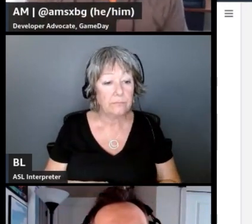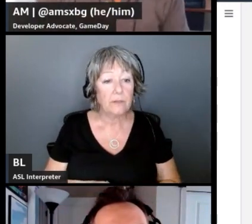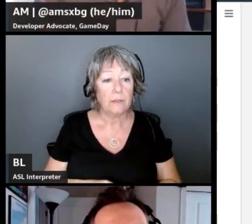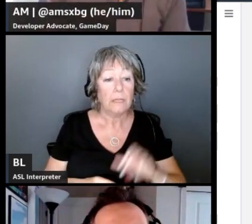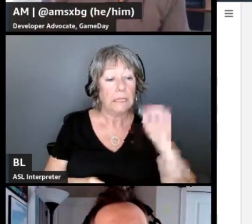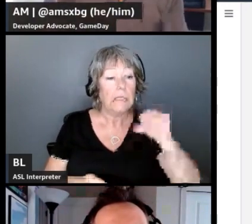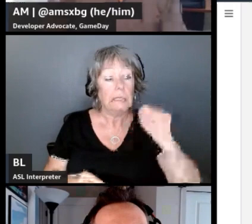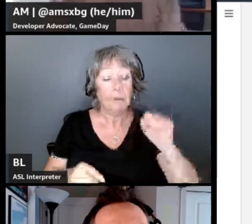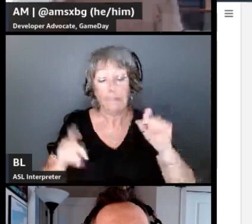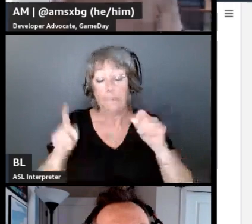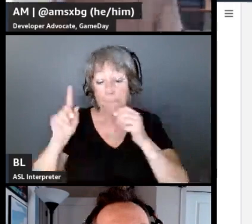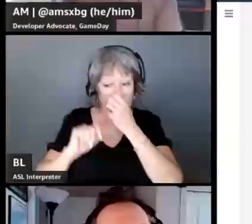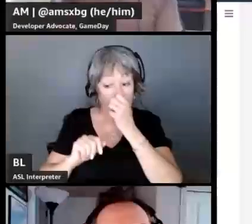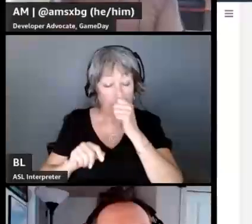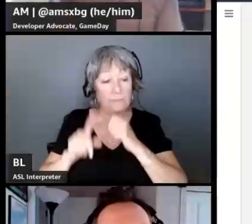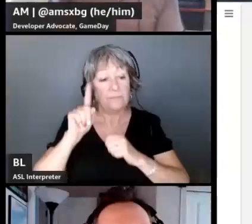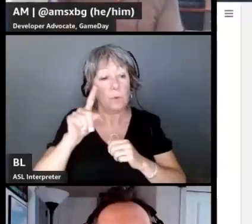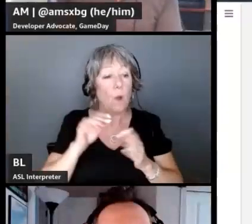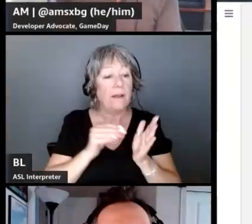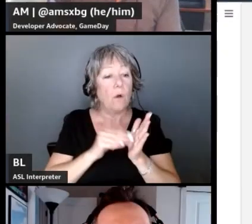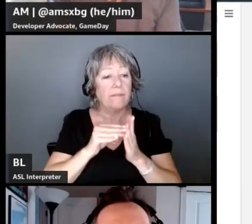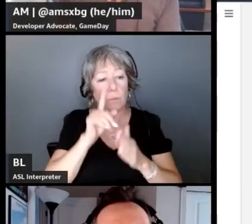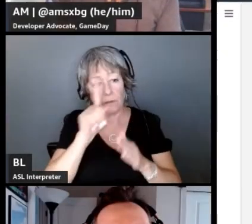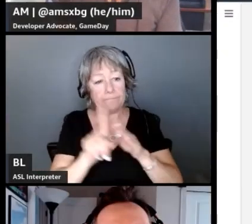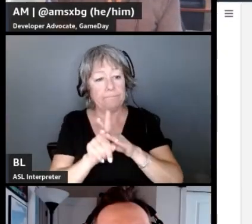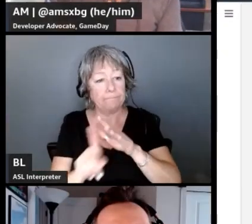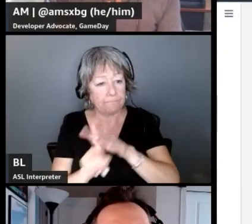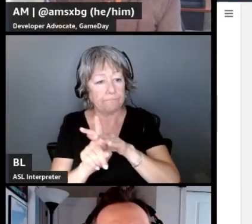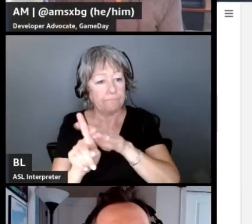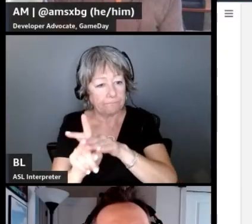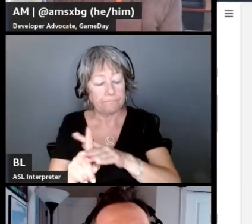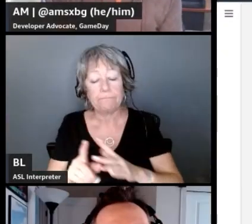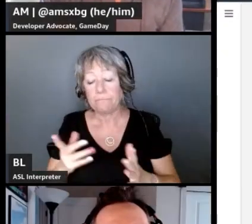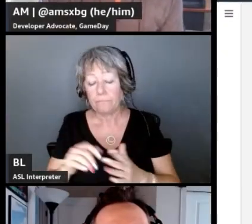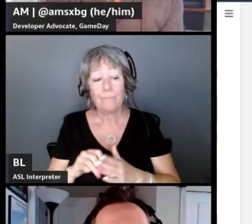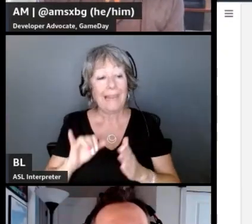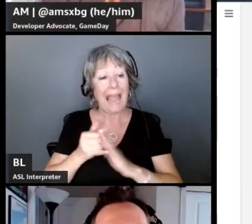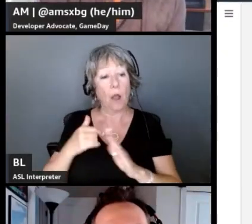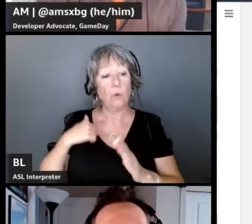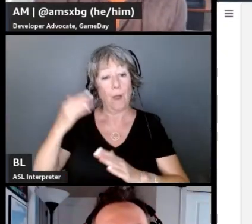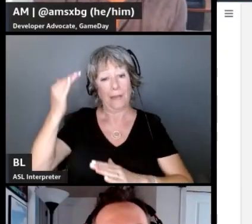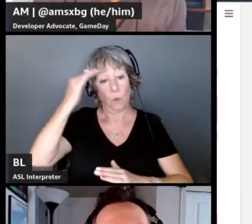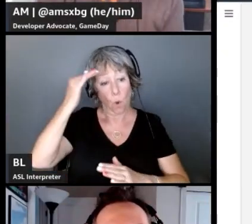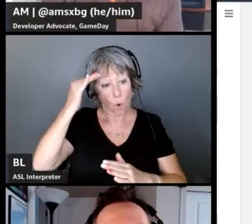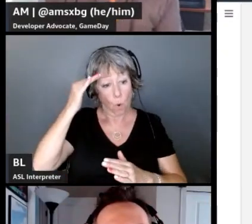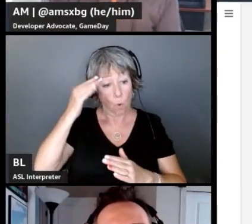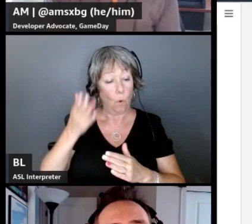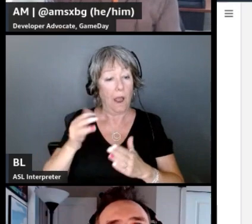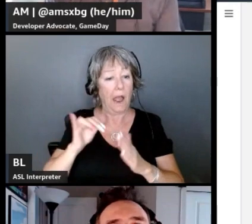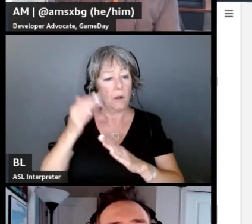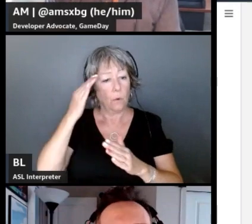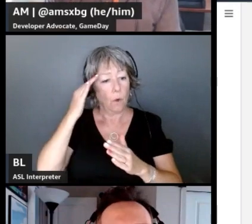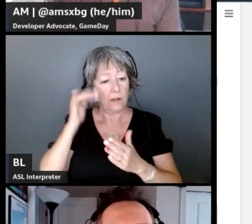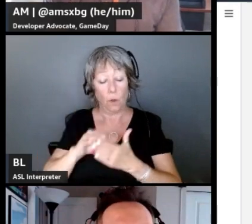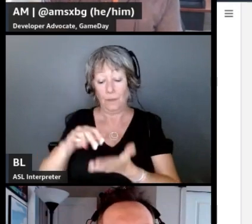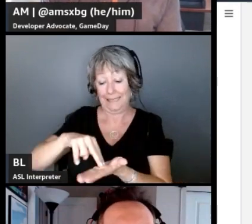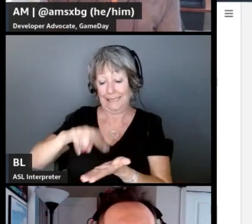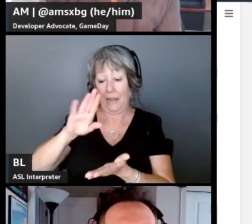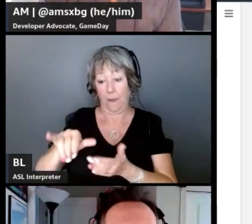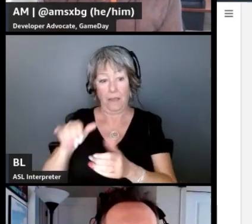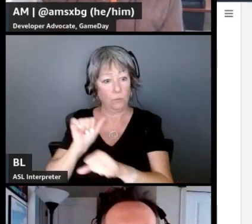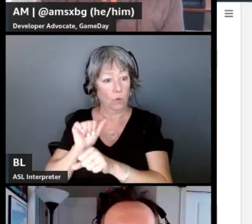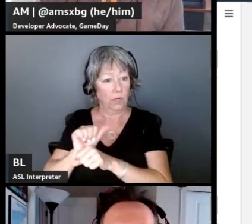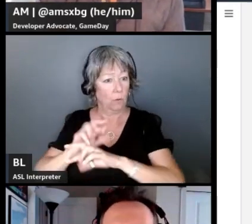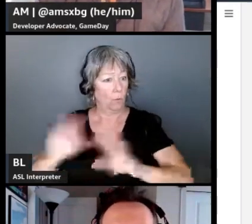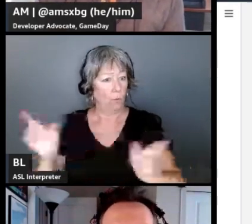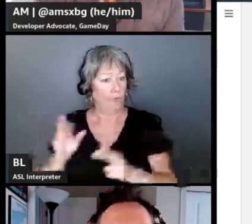Certainly. So one of the things that often comes up, right? How do I know that there is a standby? How do I know the standby is working? So one of the things